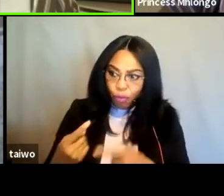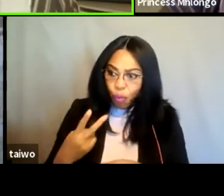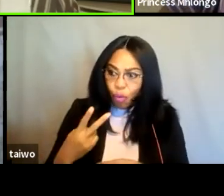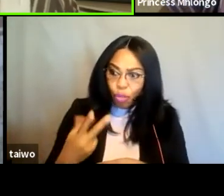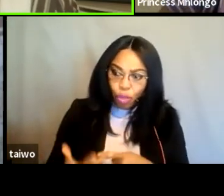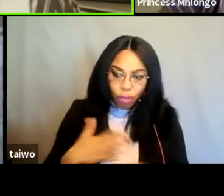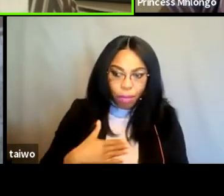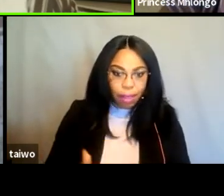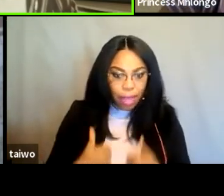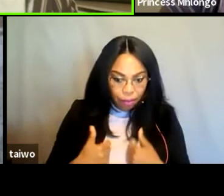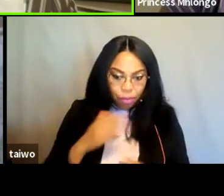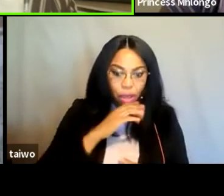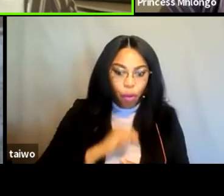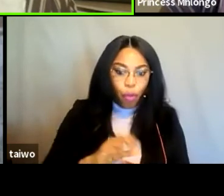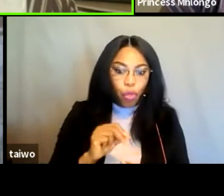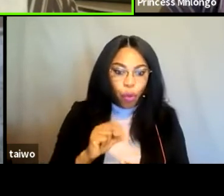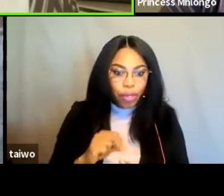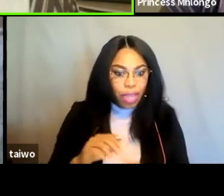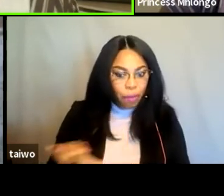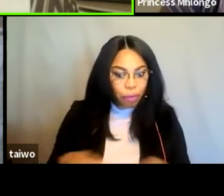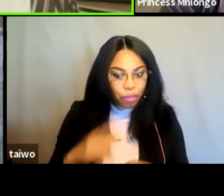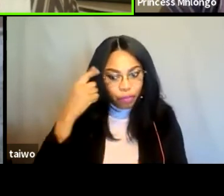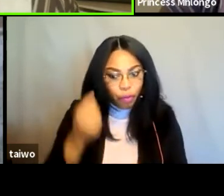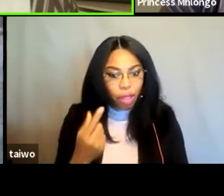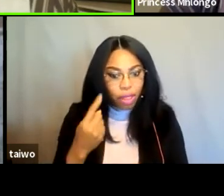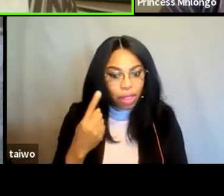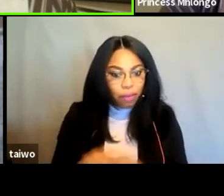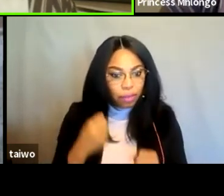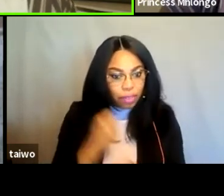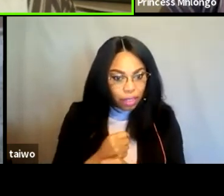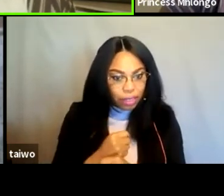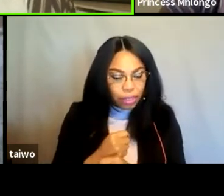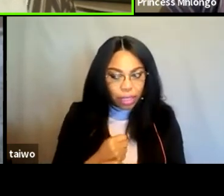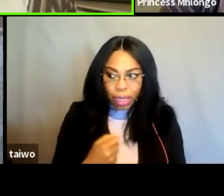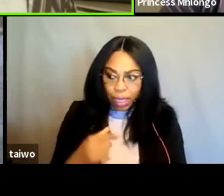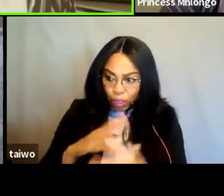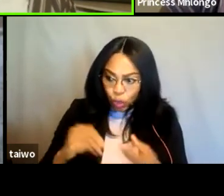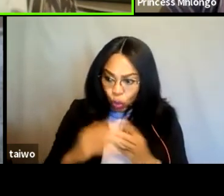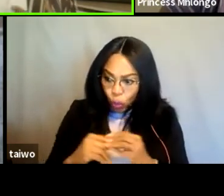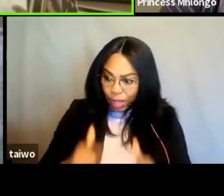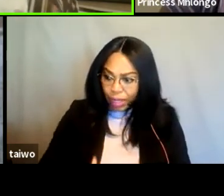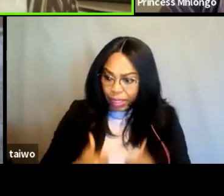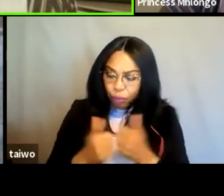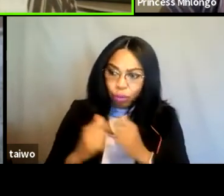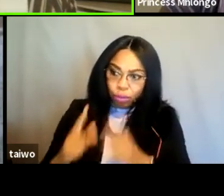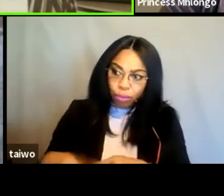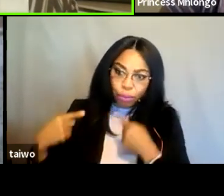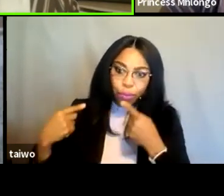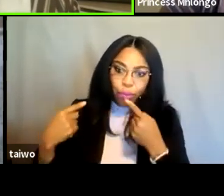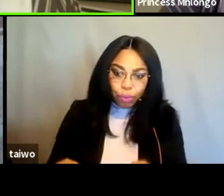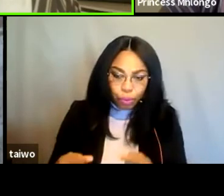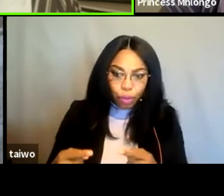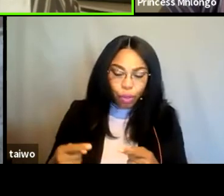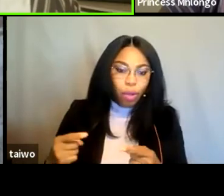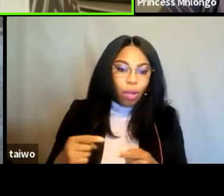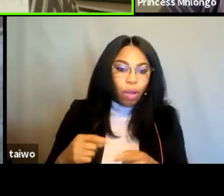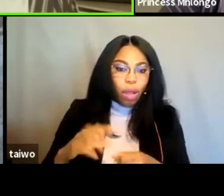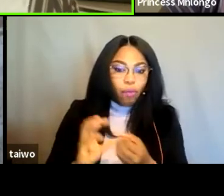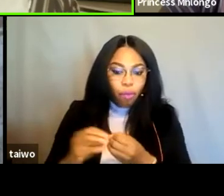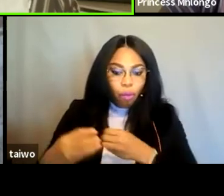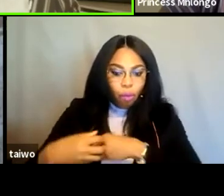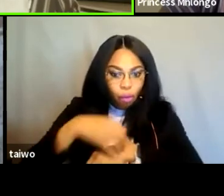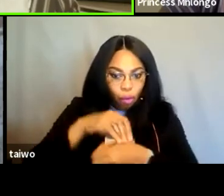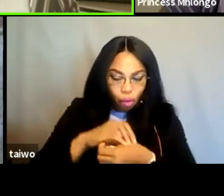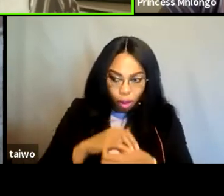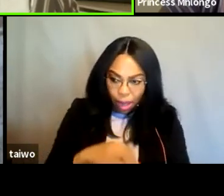30 years old and I'd been doing it for 11 years, a story that I had lived with for so long across continents, to watch